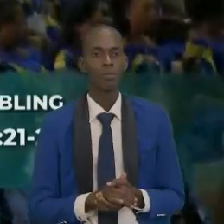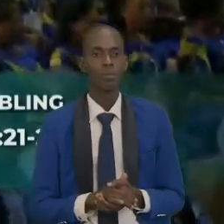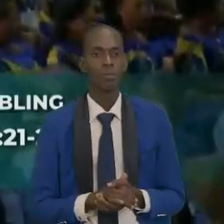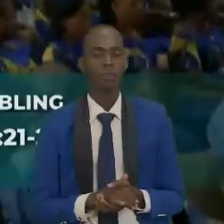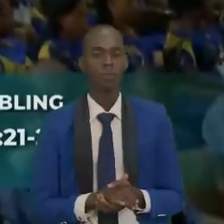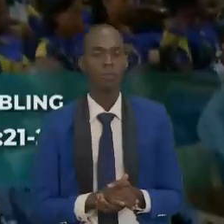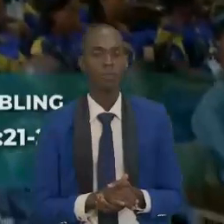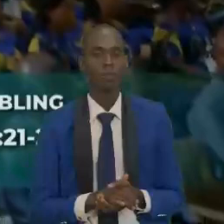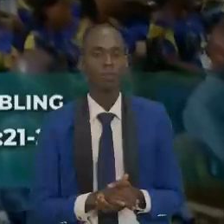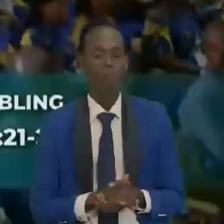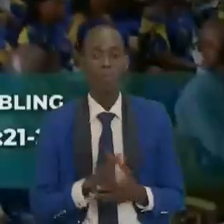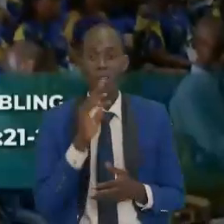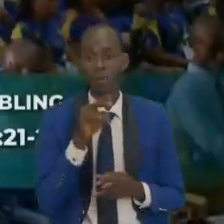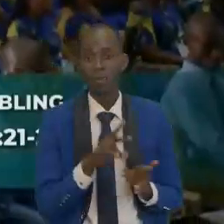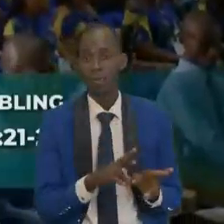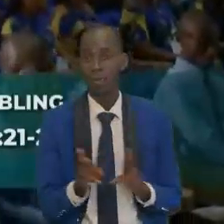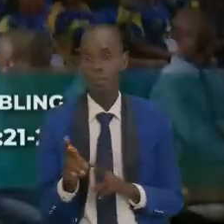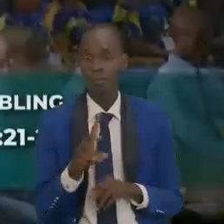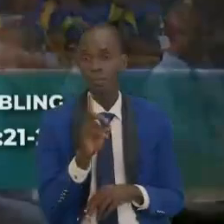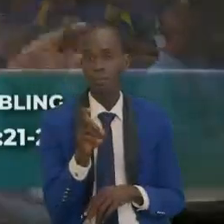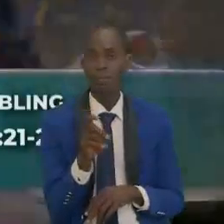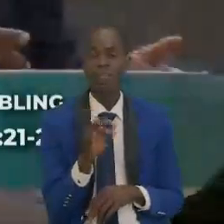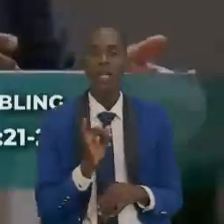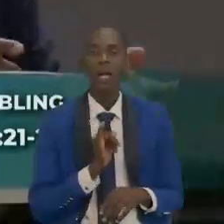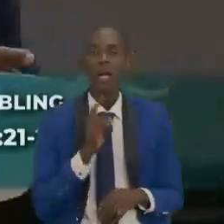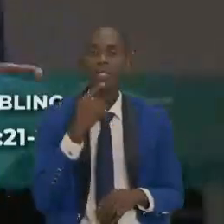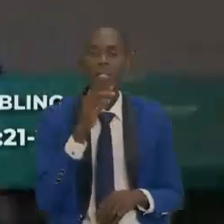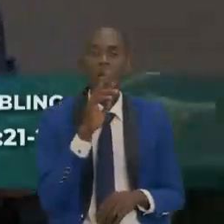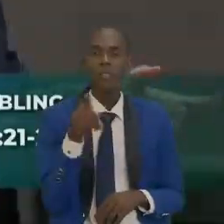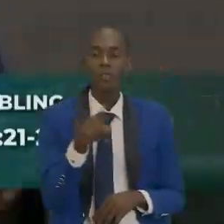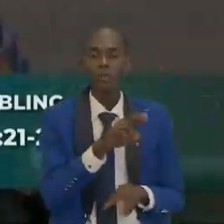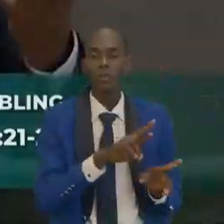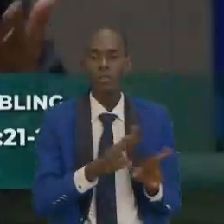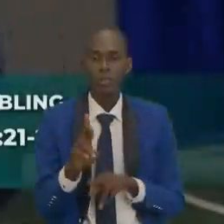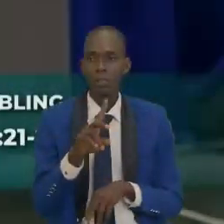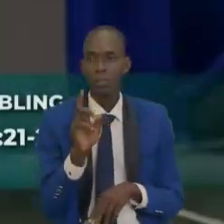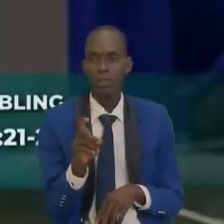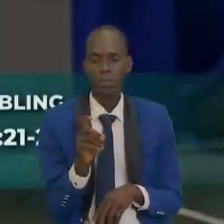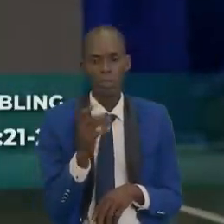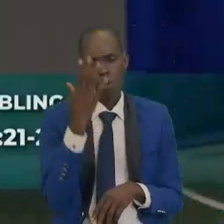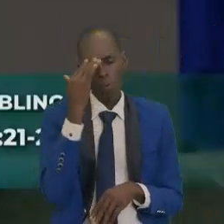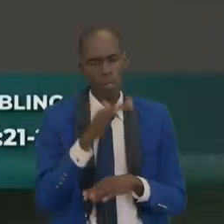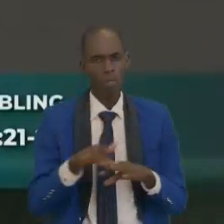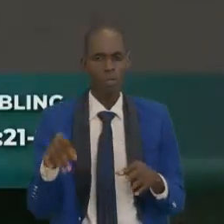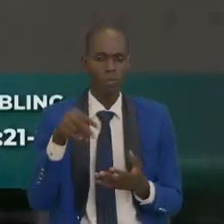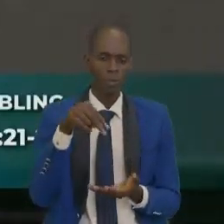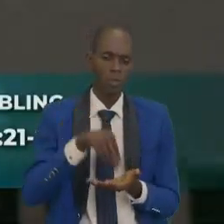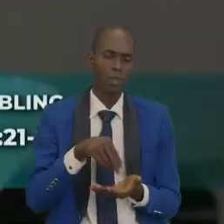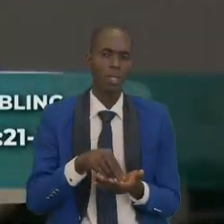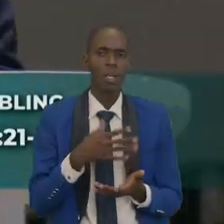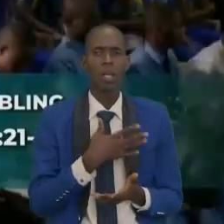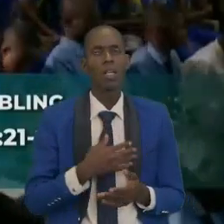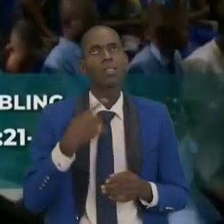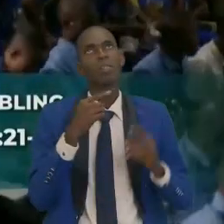are you ready I said are you ready why don't you rise up and say Lord